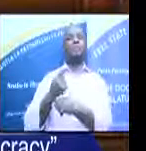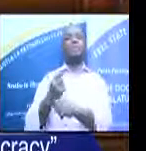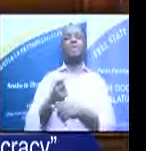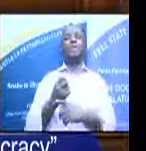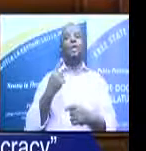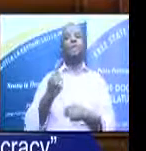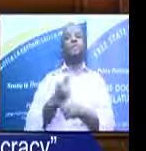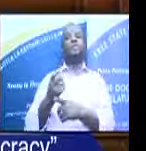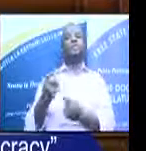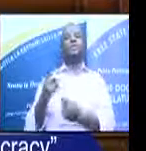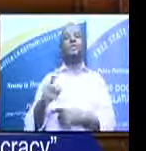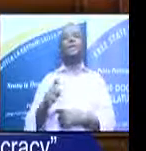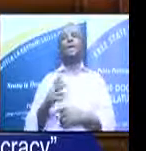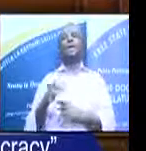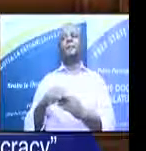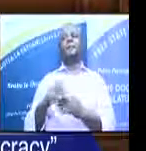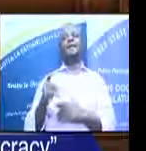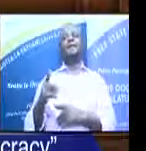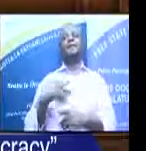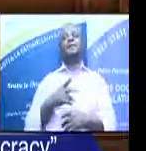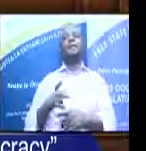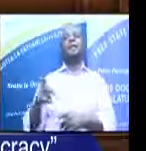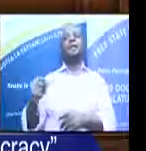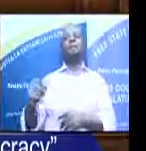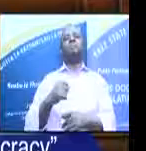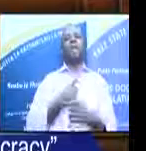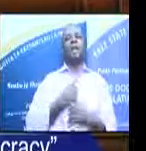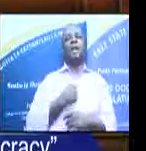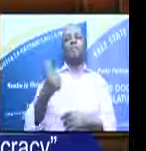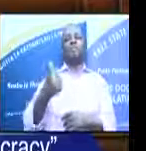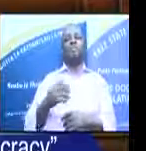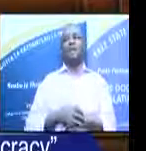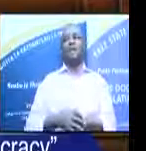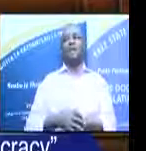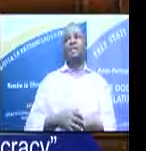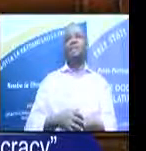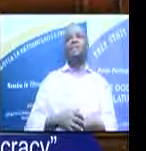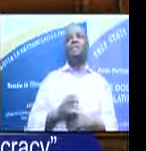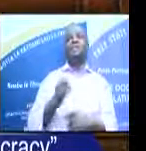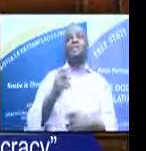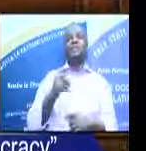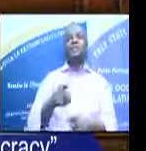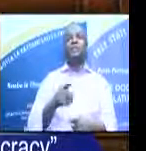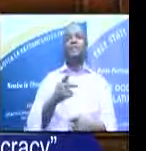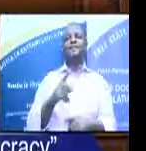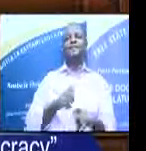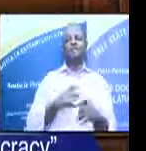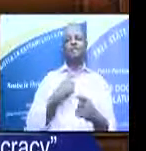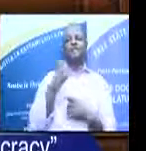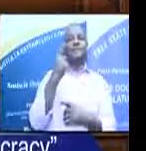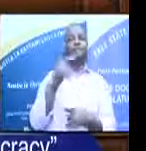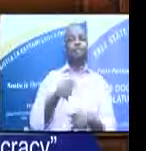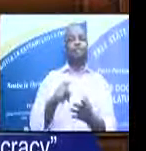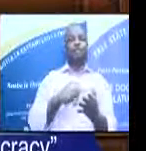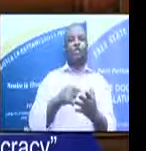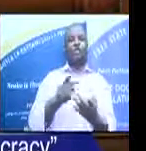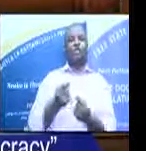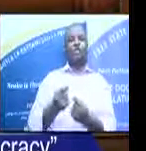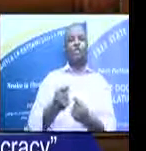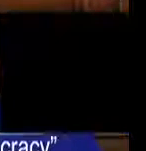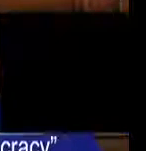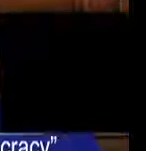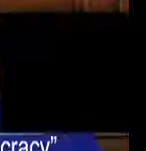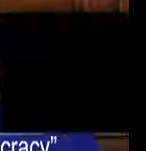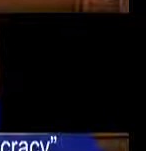to order, Honorable Khakau talks back at me. Instead of understanding that what she's doing is wrong, and